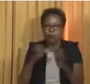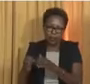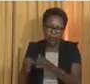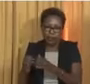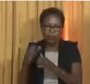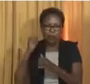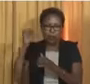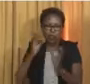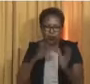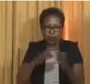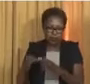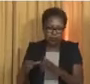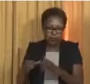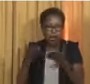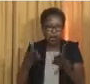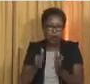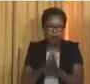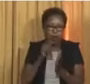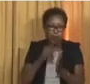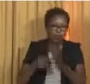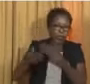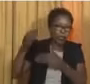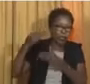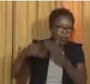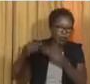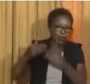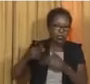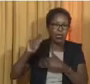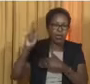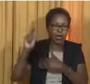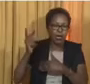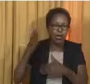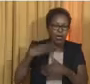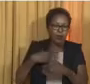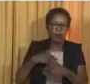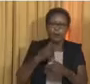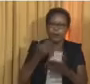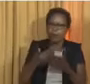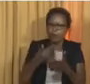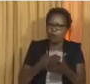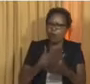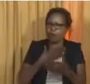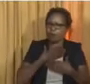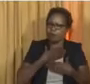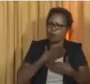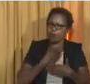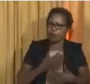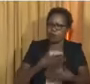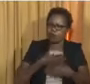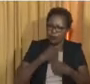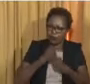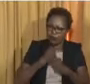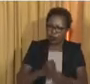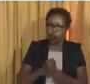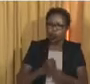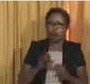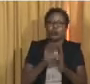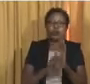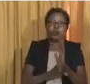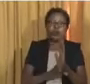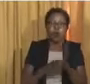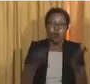by this history, Kenyans yearned for a stable constitutional system where the power to amend the